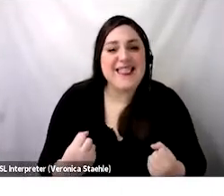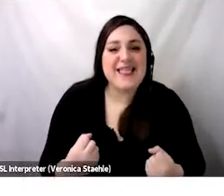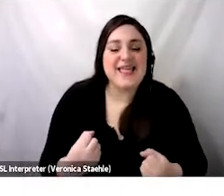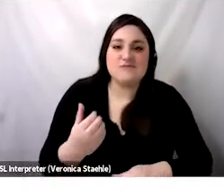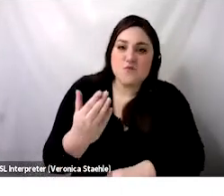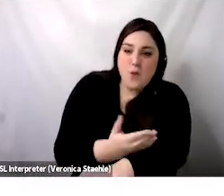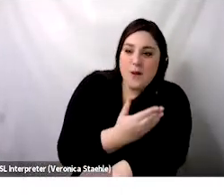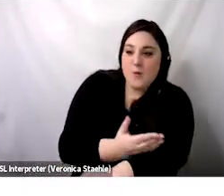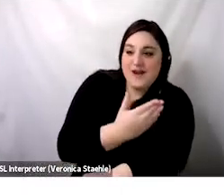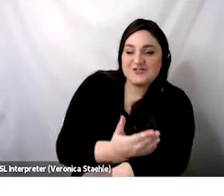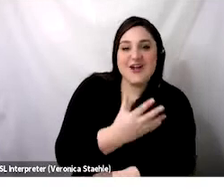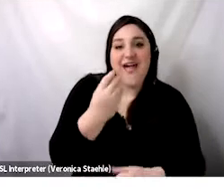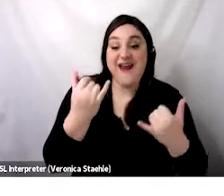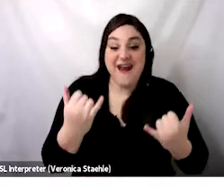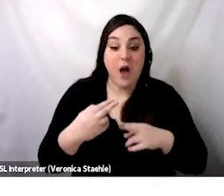regenerative agriculture.